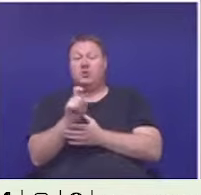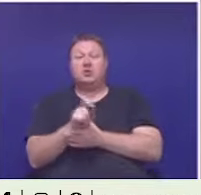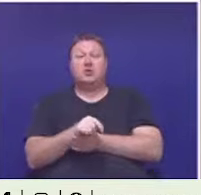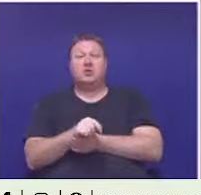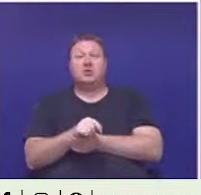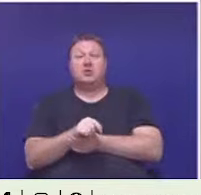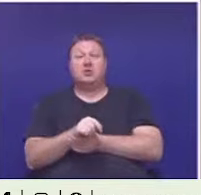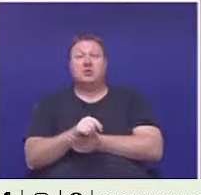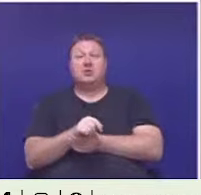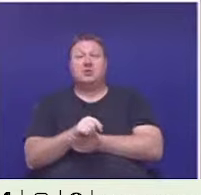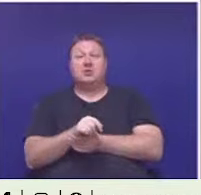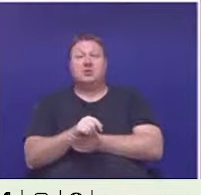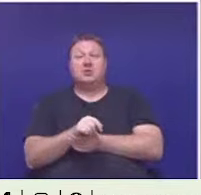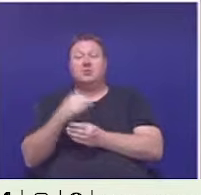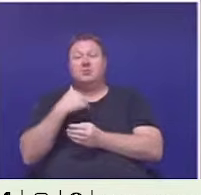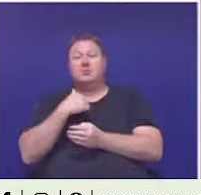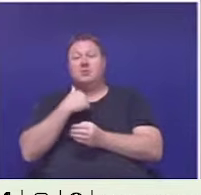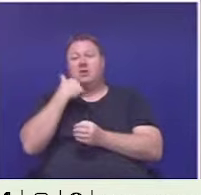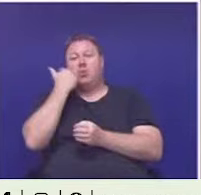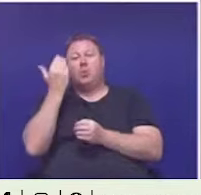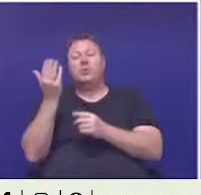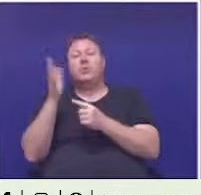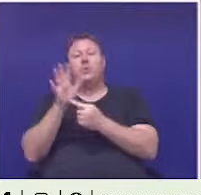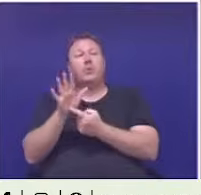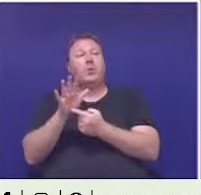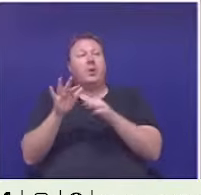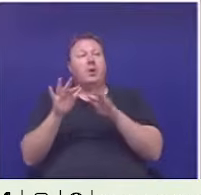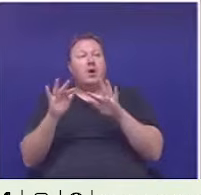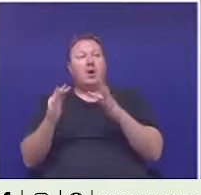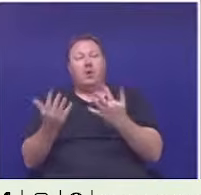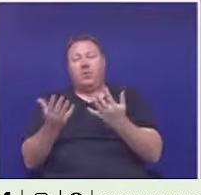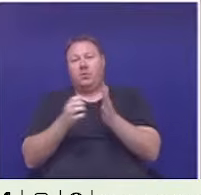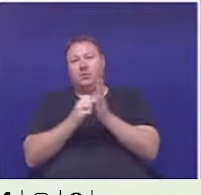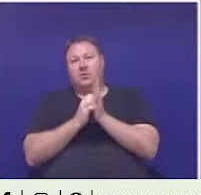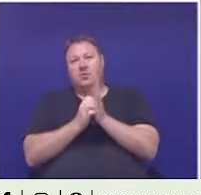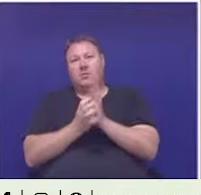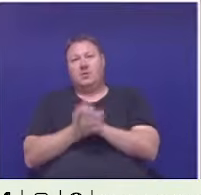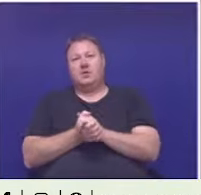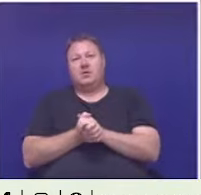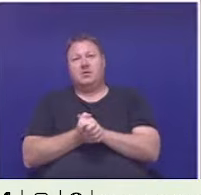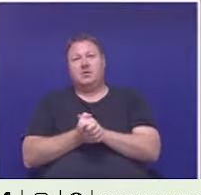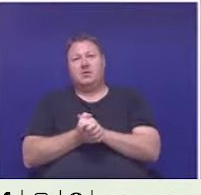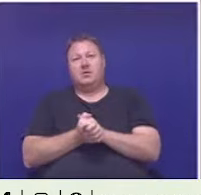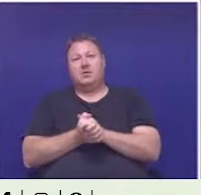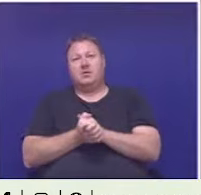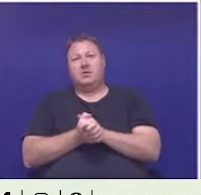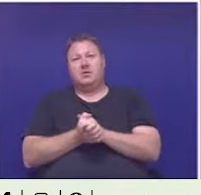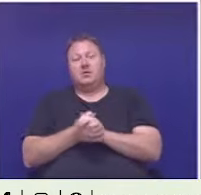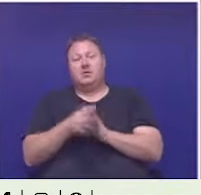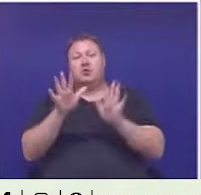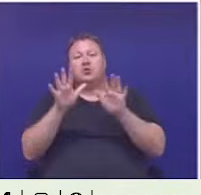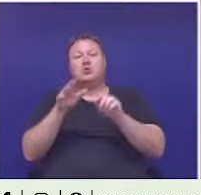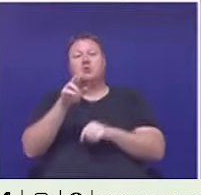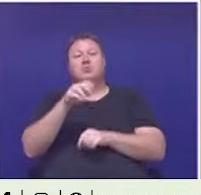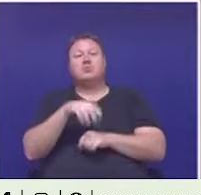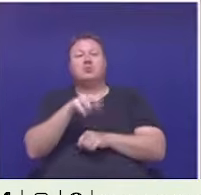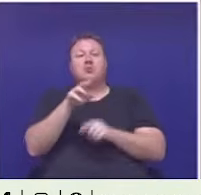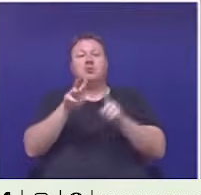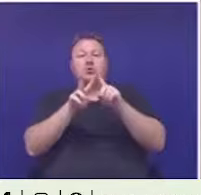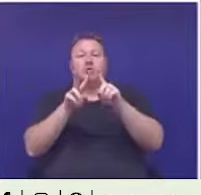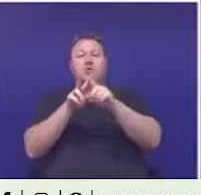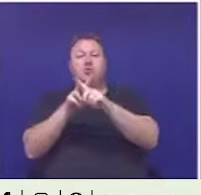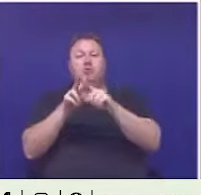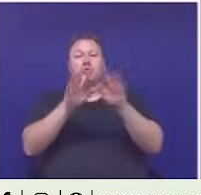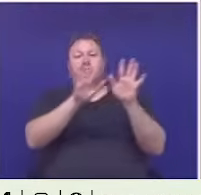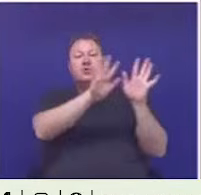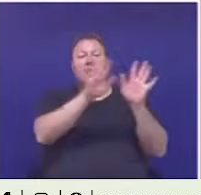one that I like to illustrate with a very small example of what I call the 2 10-year-olds in South Africa. The tale